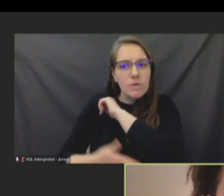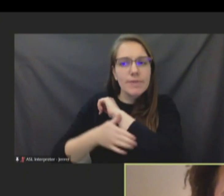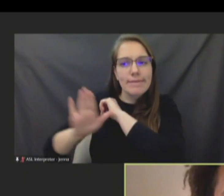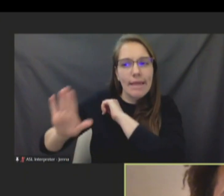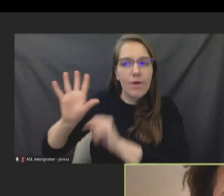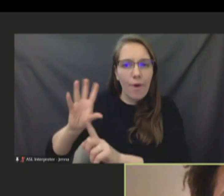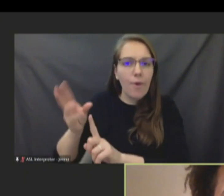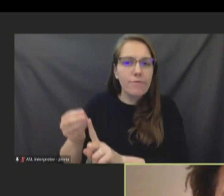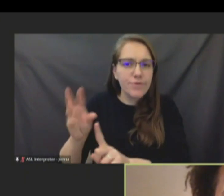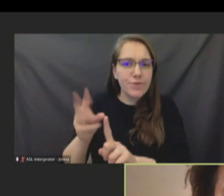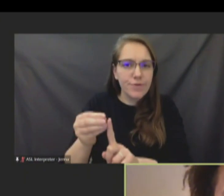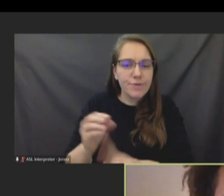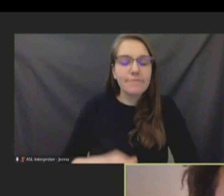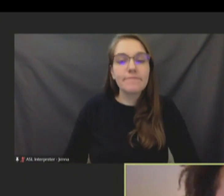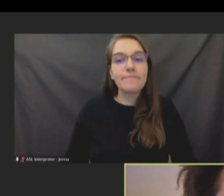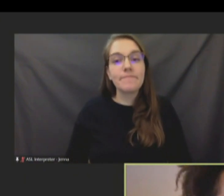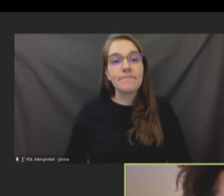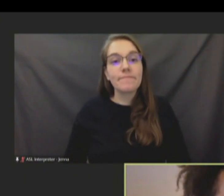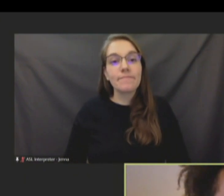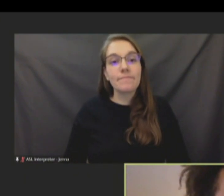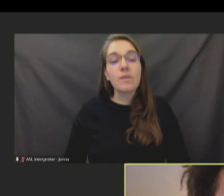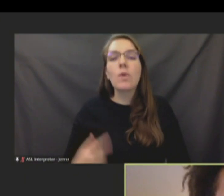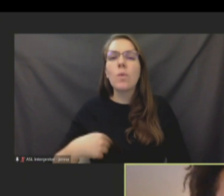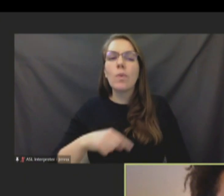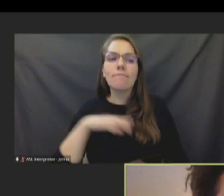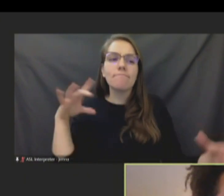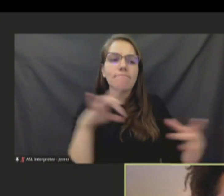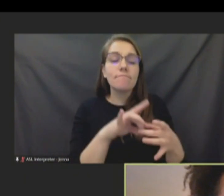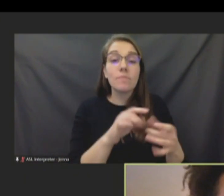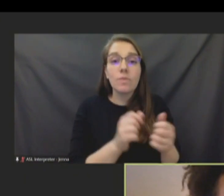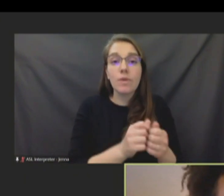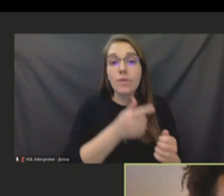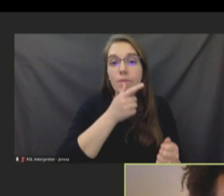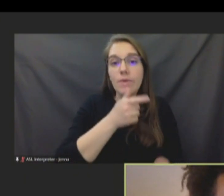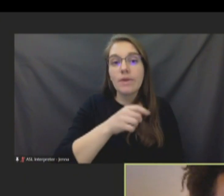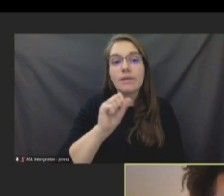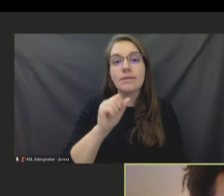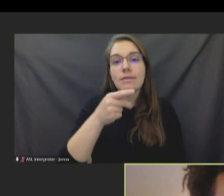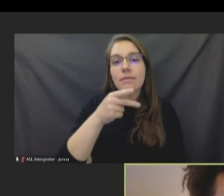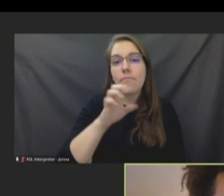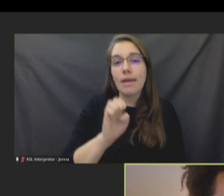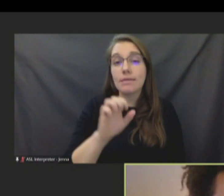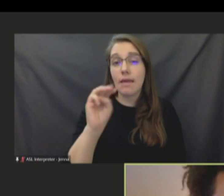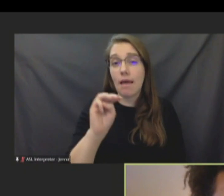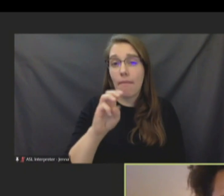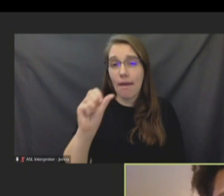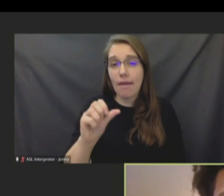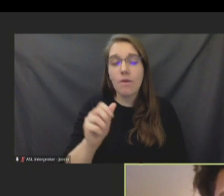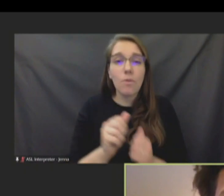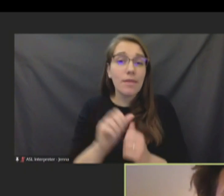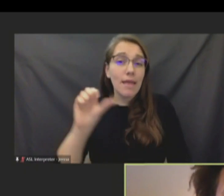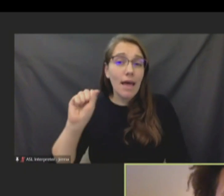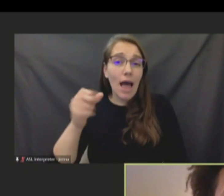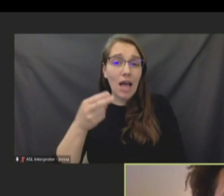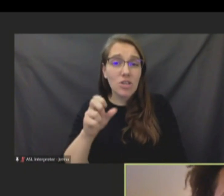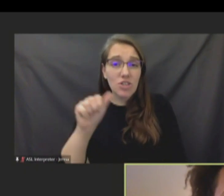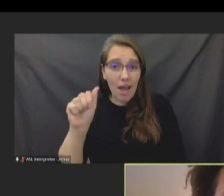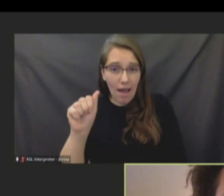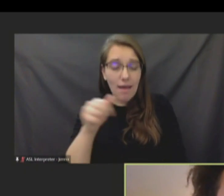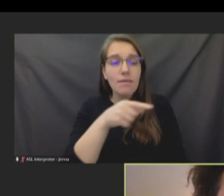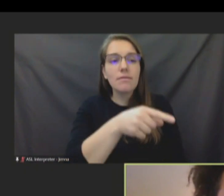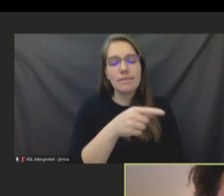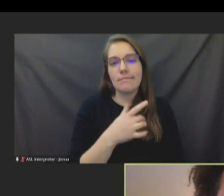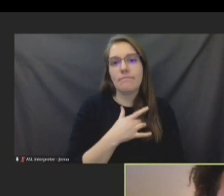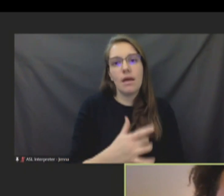I think we've connected with Space MA, with Asha Abdullahi, I believe, who does a lot of great work